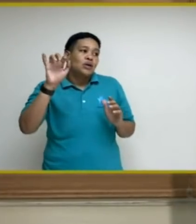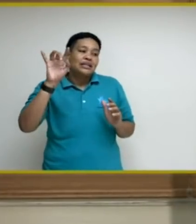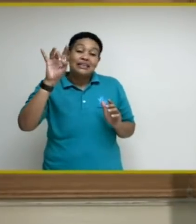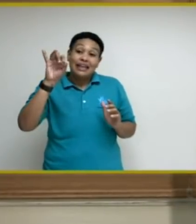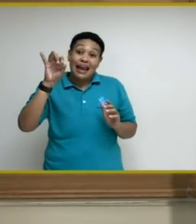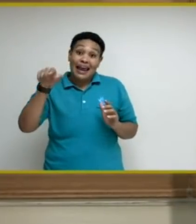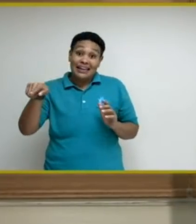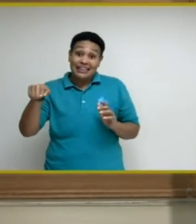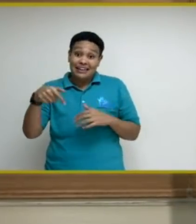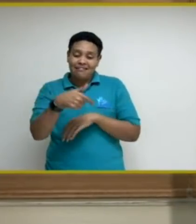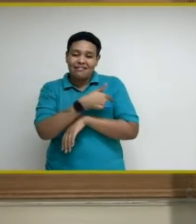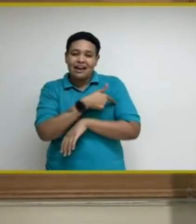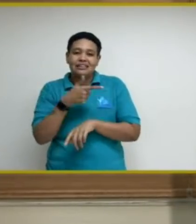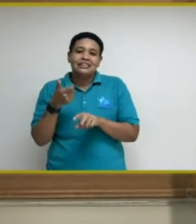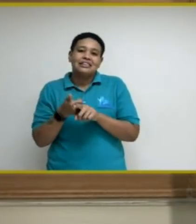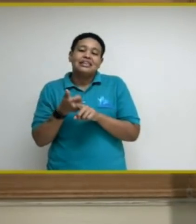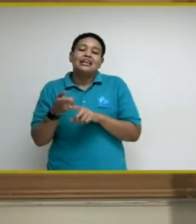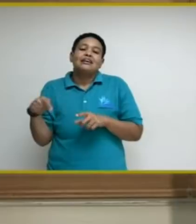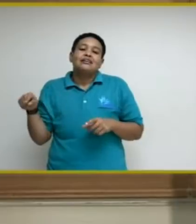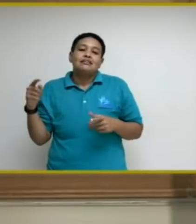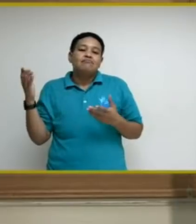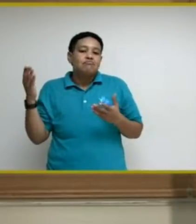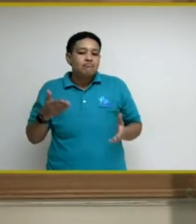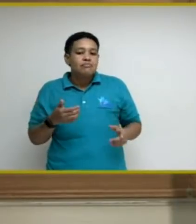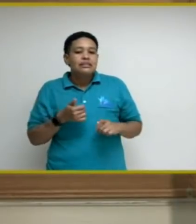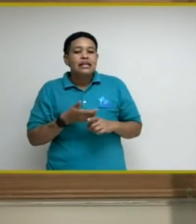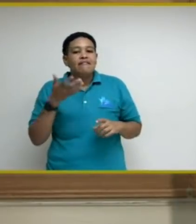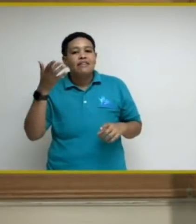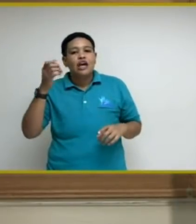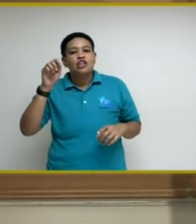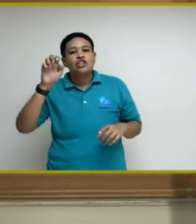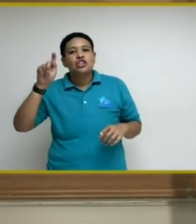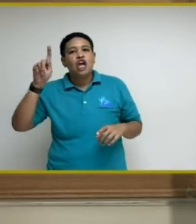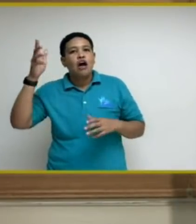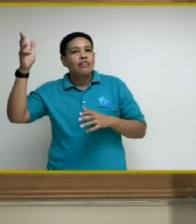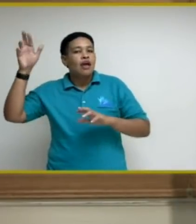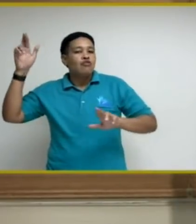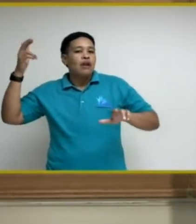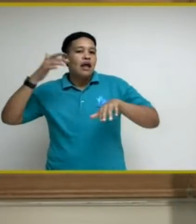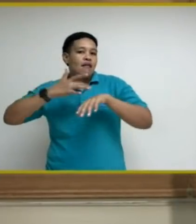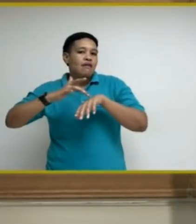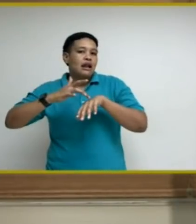390,180 doses of vaccines is in stock, and so people and